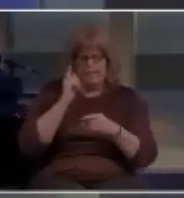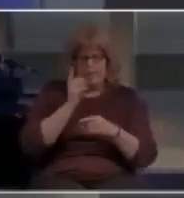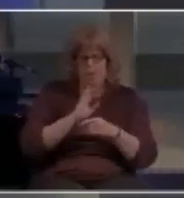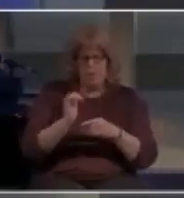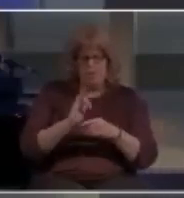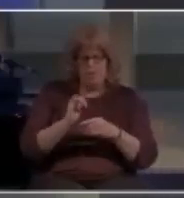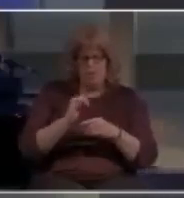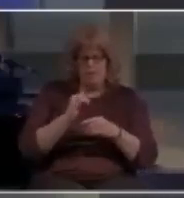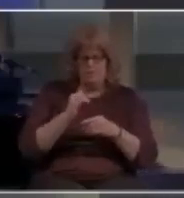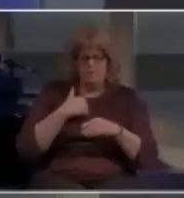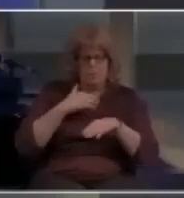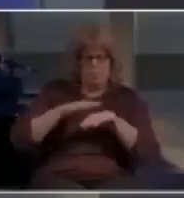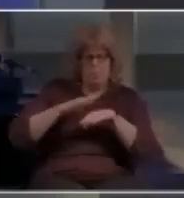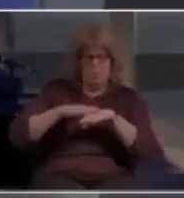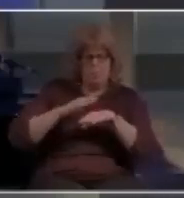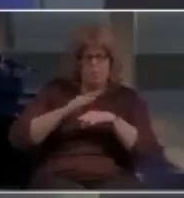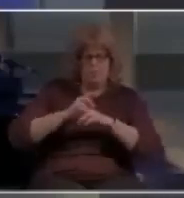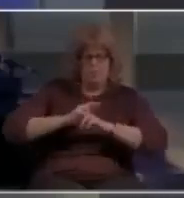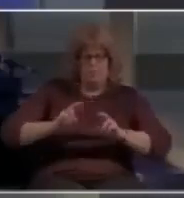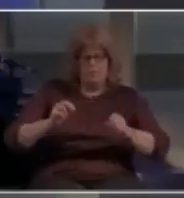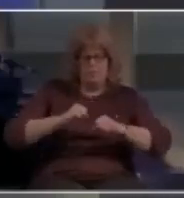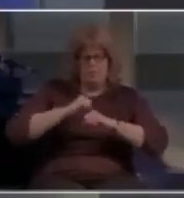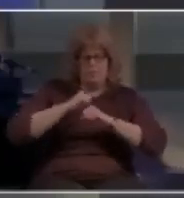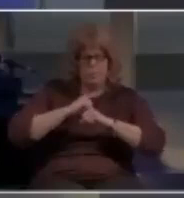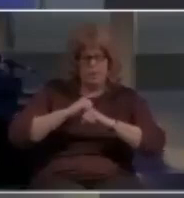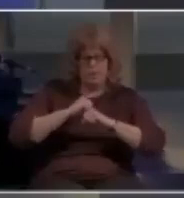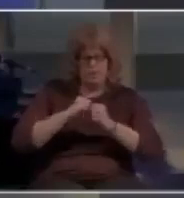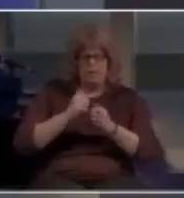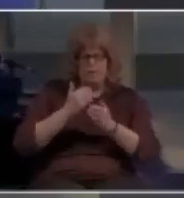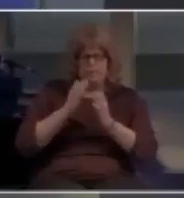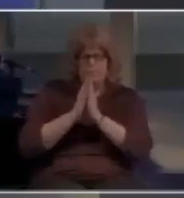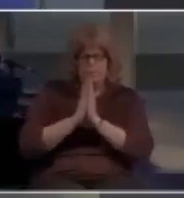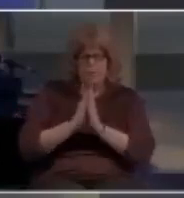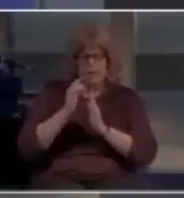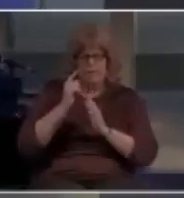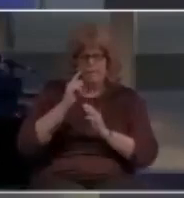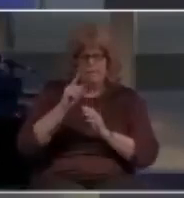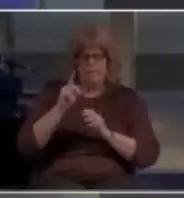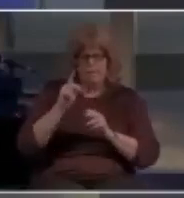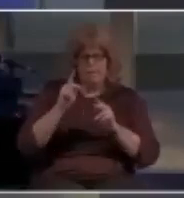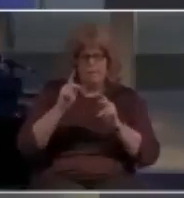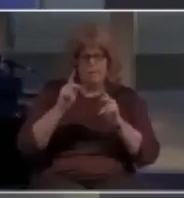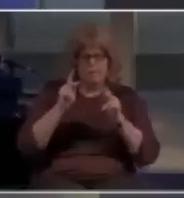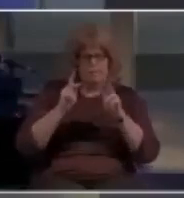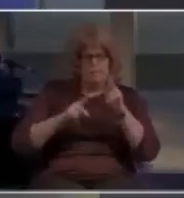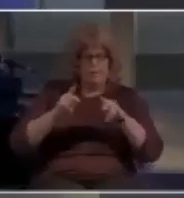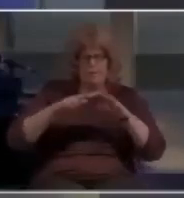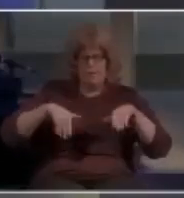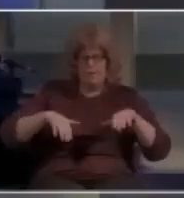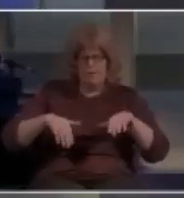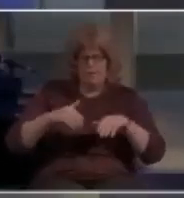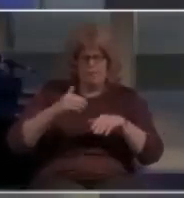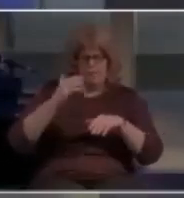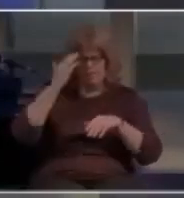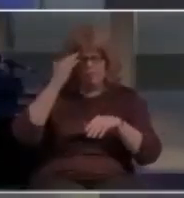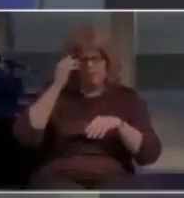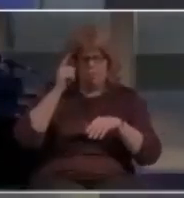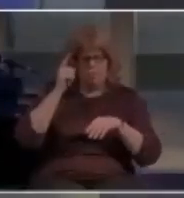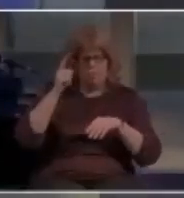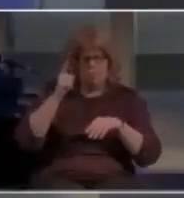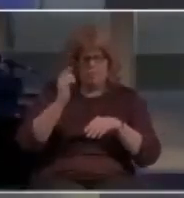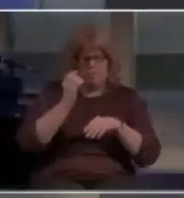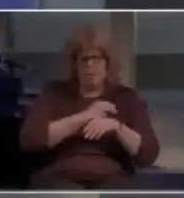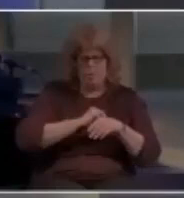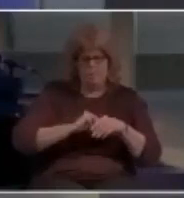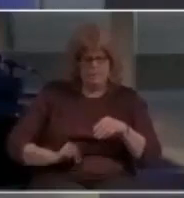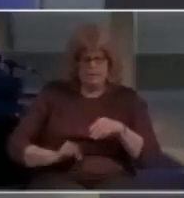be forewarned and forearmed. Lord, I pray for those who have yet to come to know him, know our